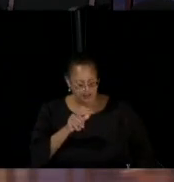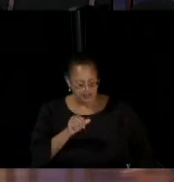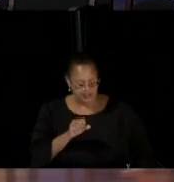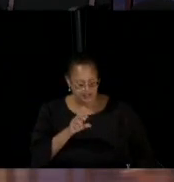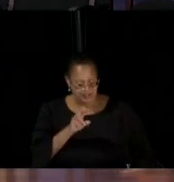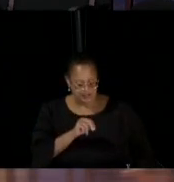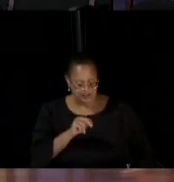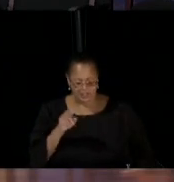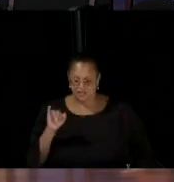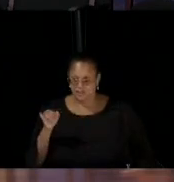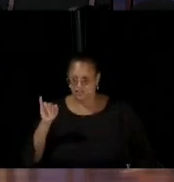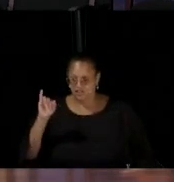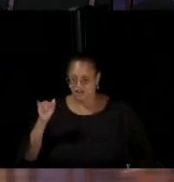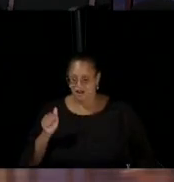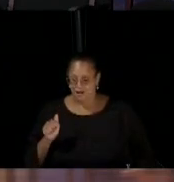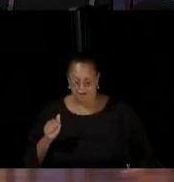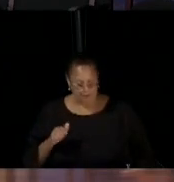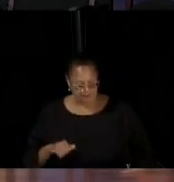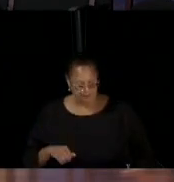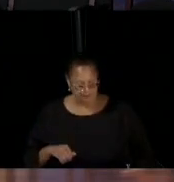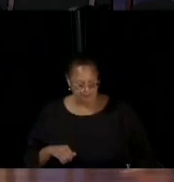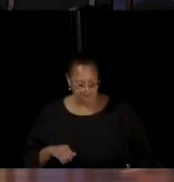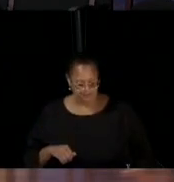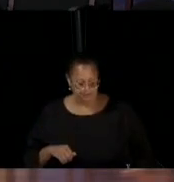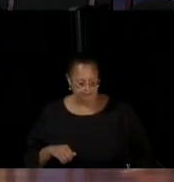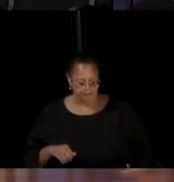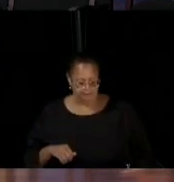Jason Jin Jia.